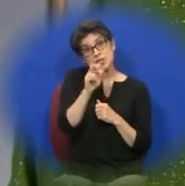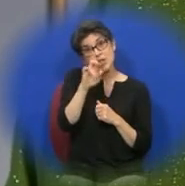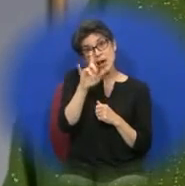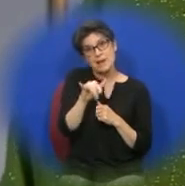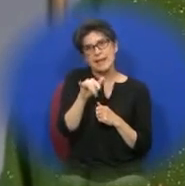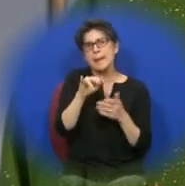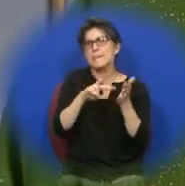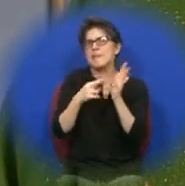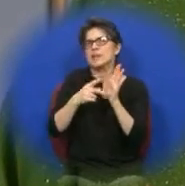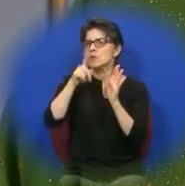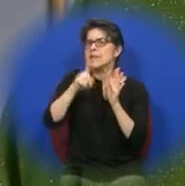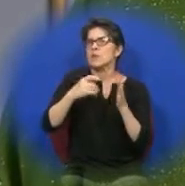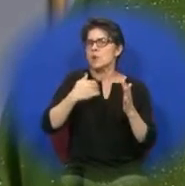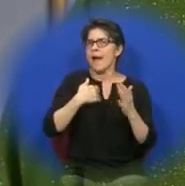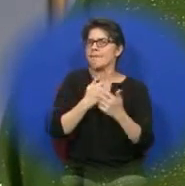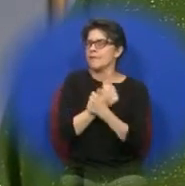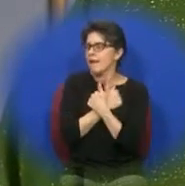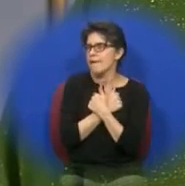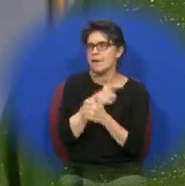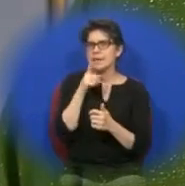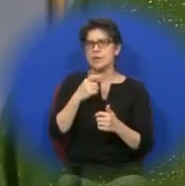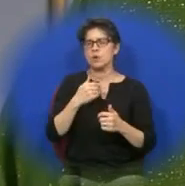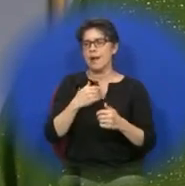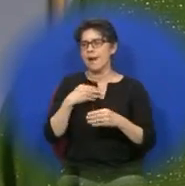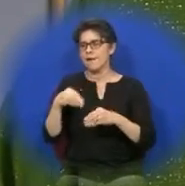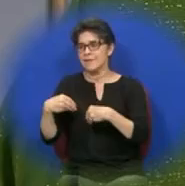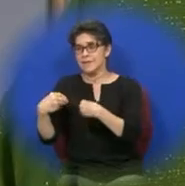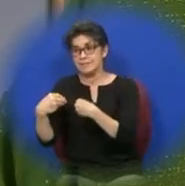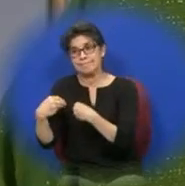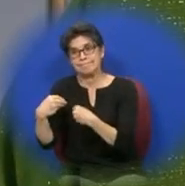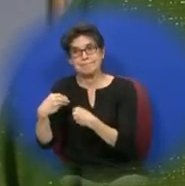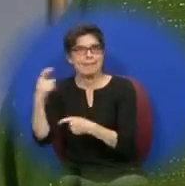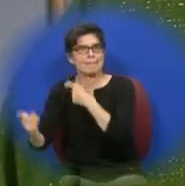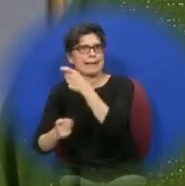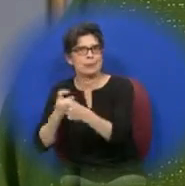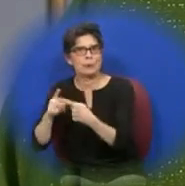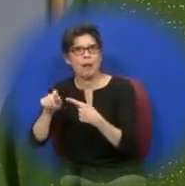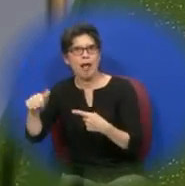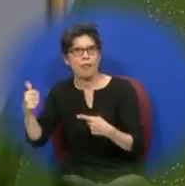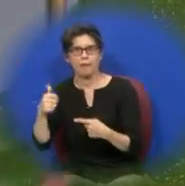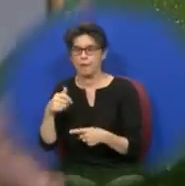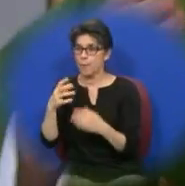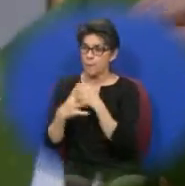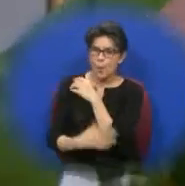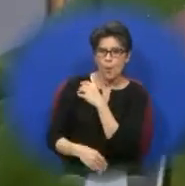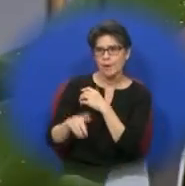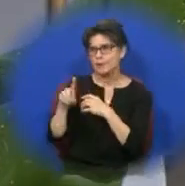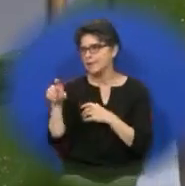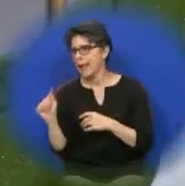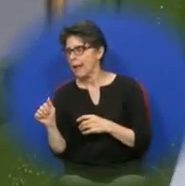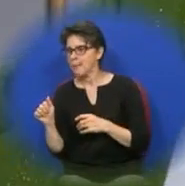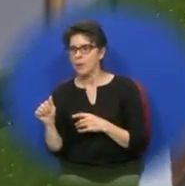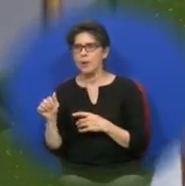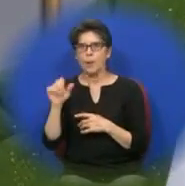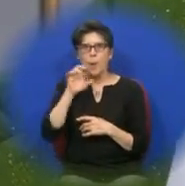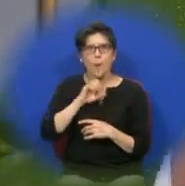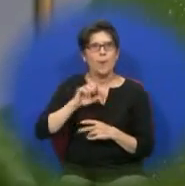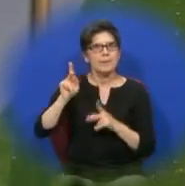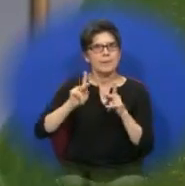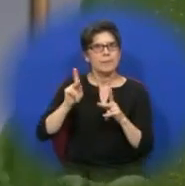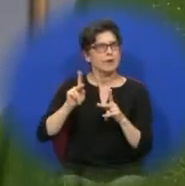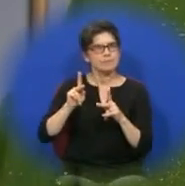with mercy, again, to the poor, the vulnerable, the disabled, and so many people, and why working so much at a greater and